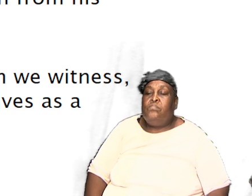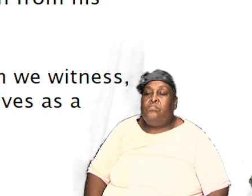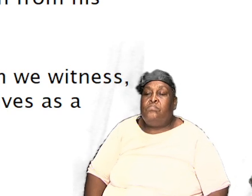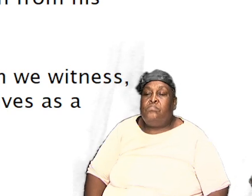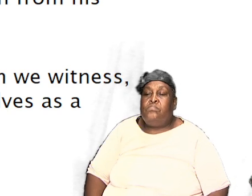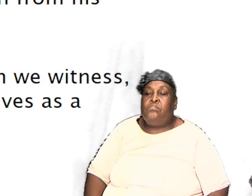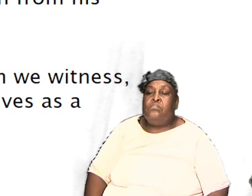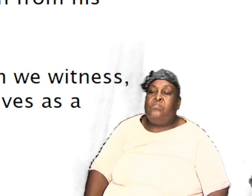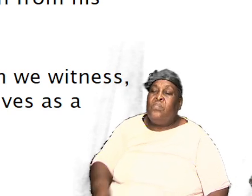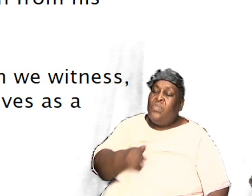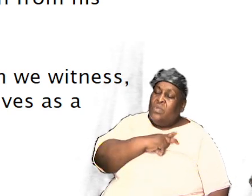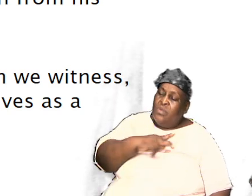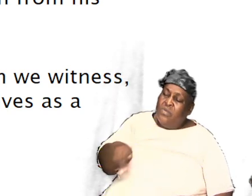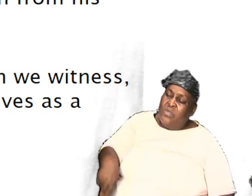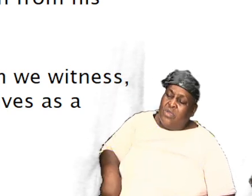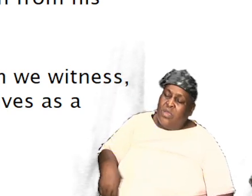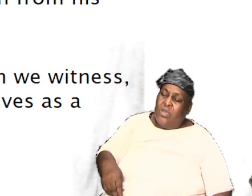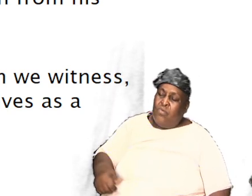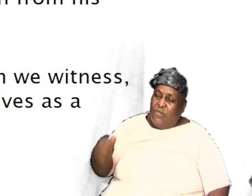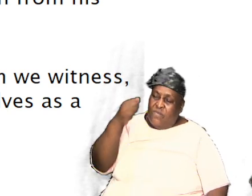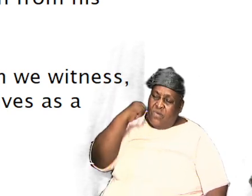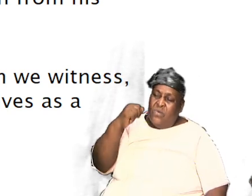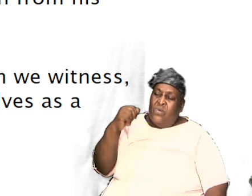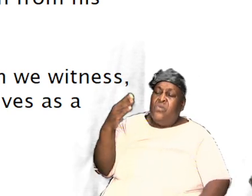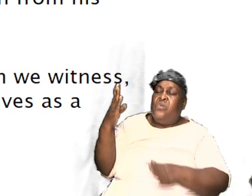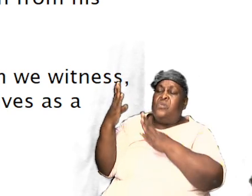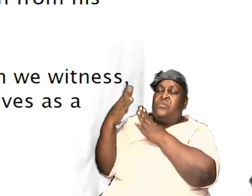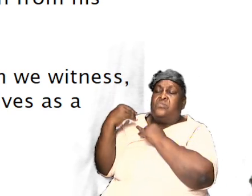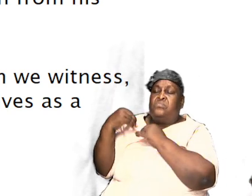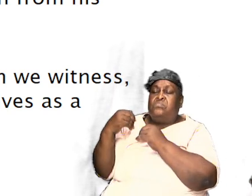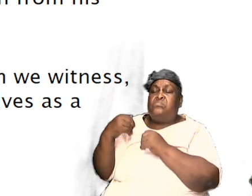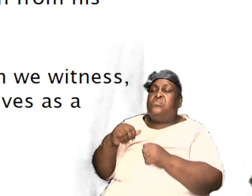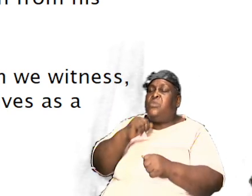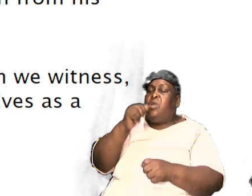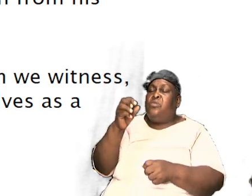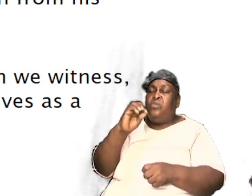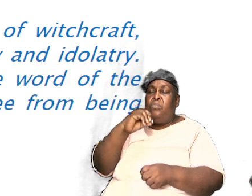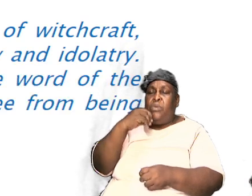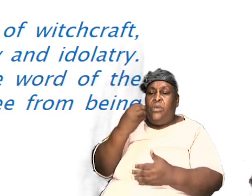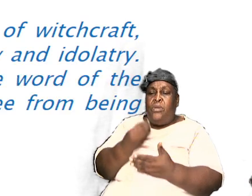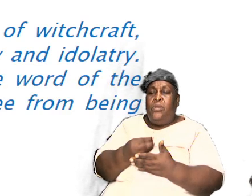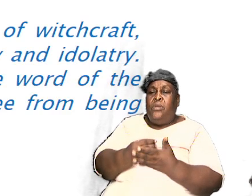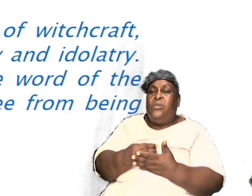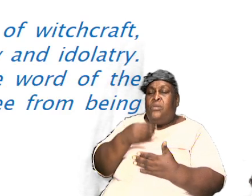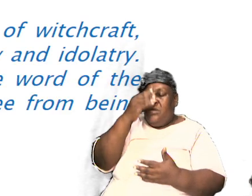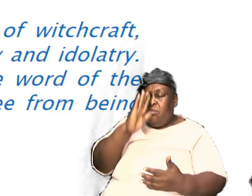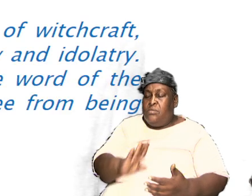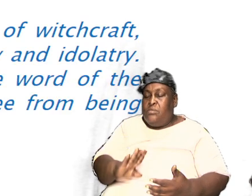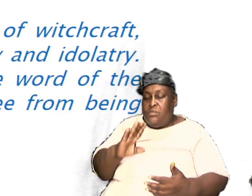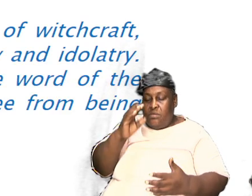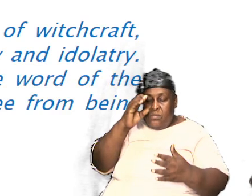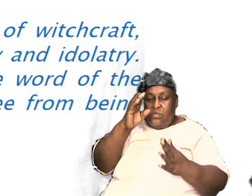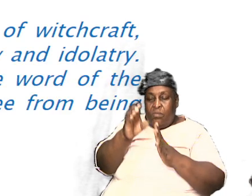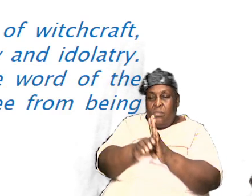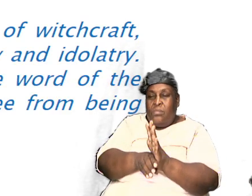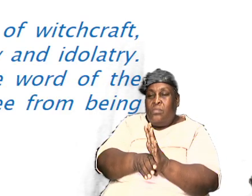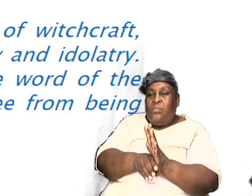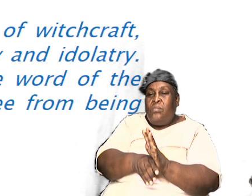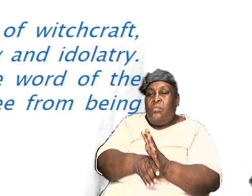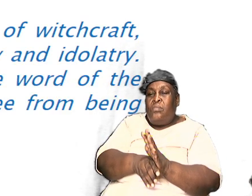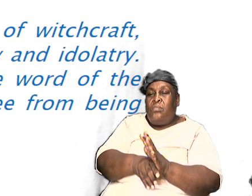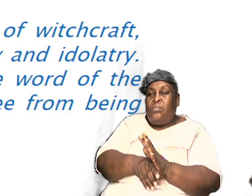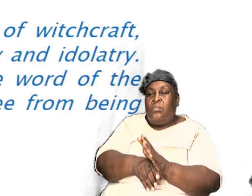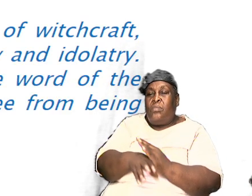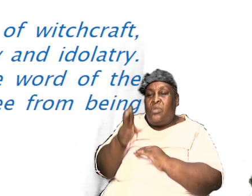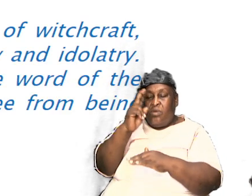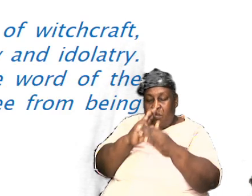So the king refused to accept that he was disobedient to God's command. So the